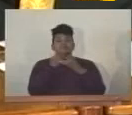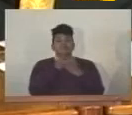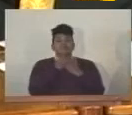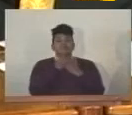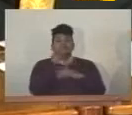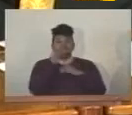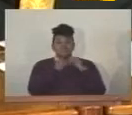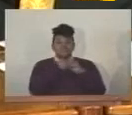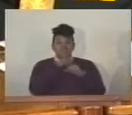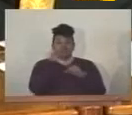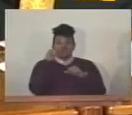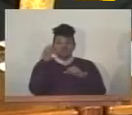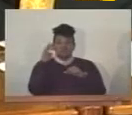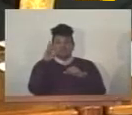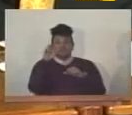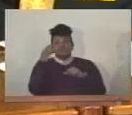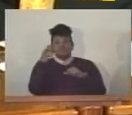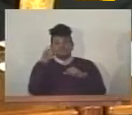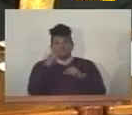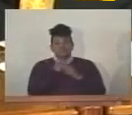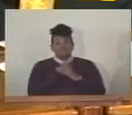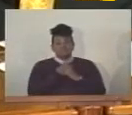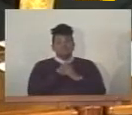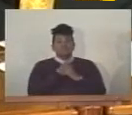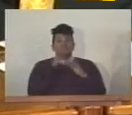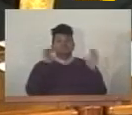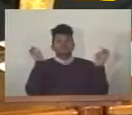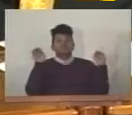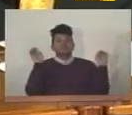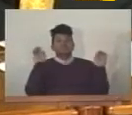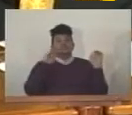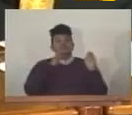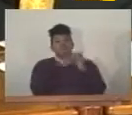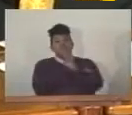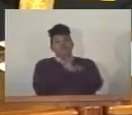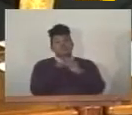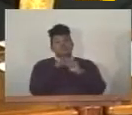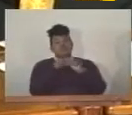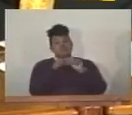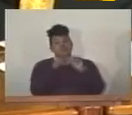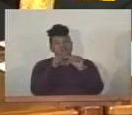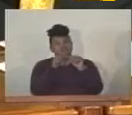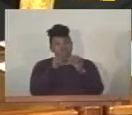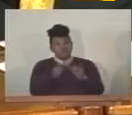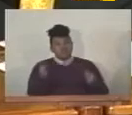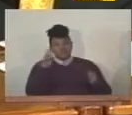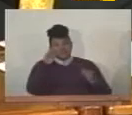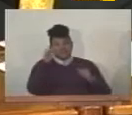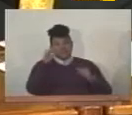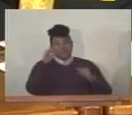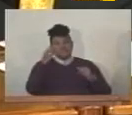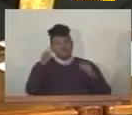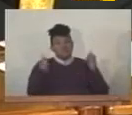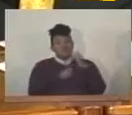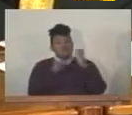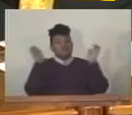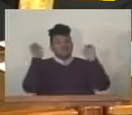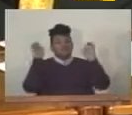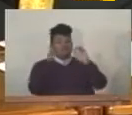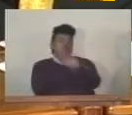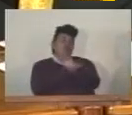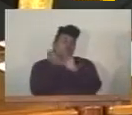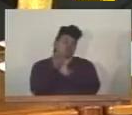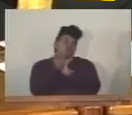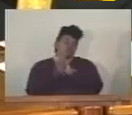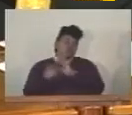year 2016-2017. The Emergency Powers Continuation Resolution 2018 under the Emergency Powers